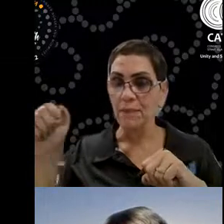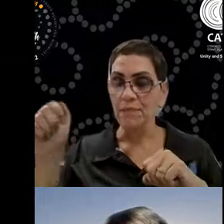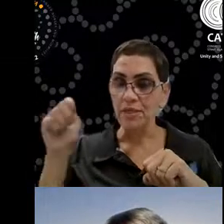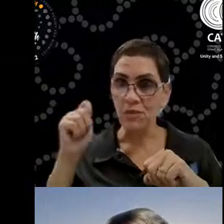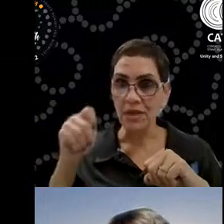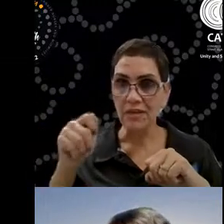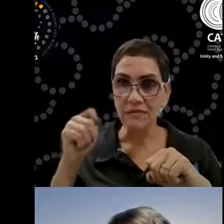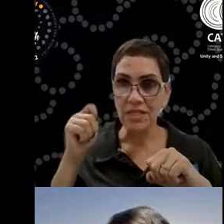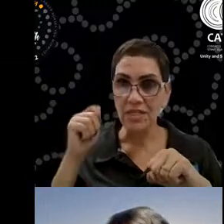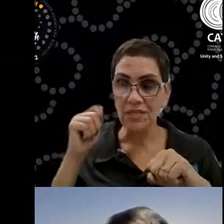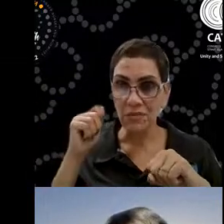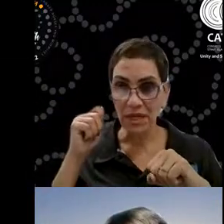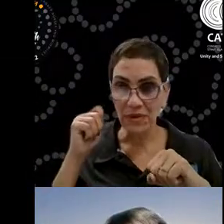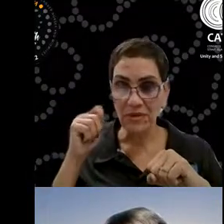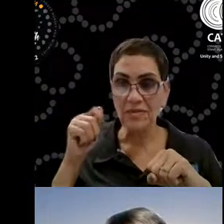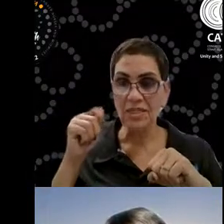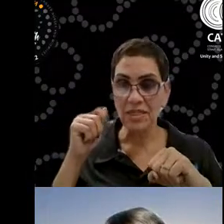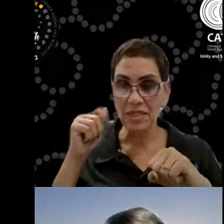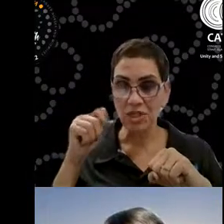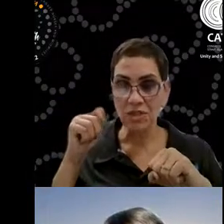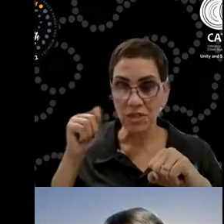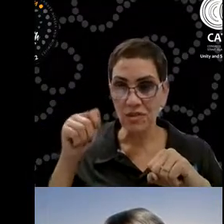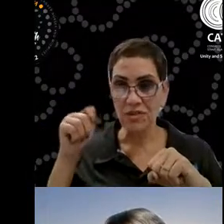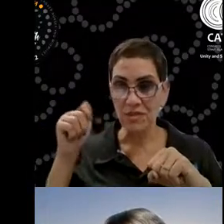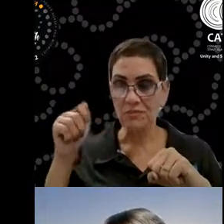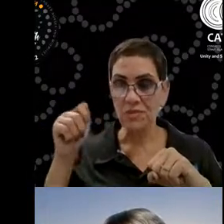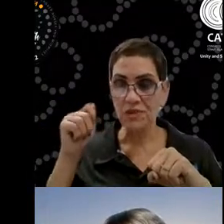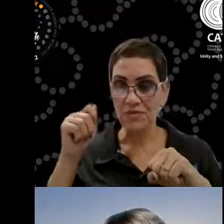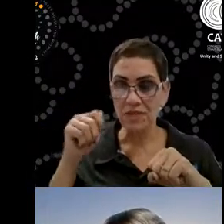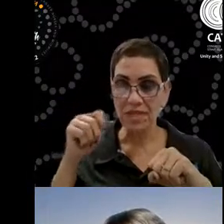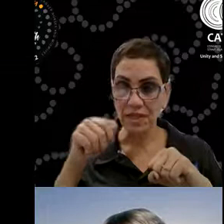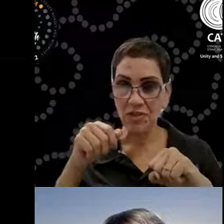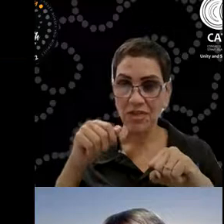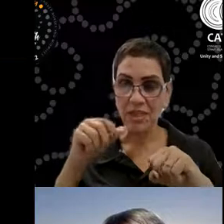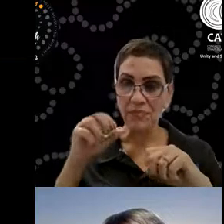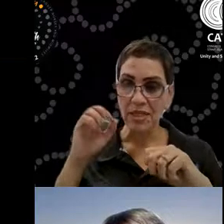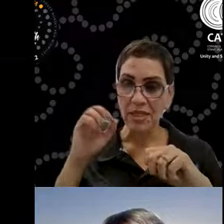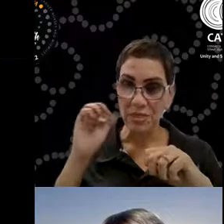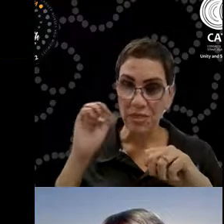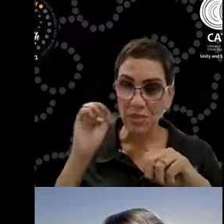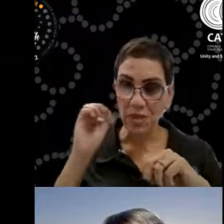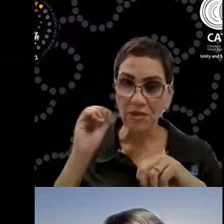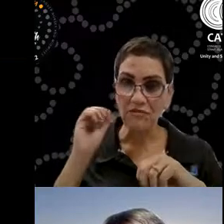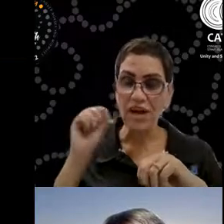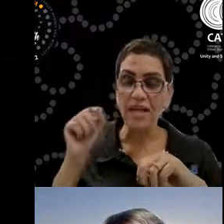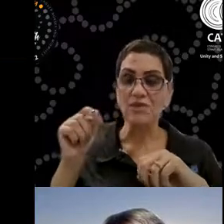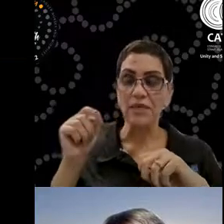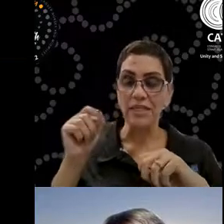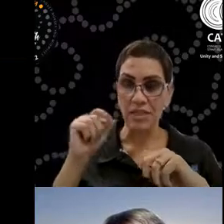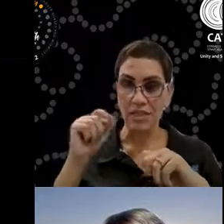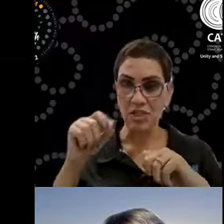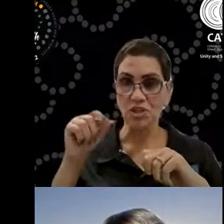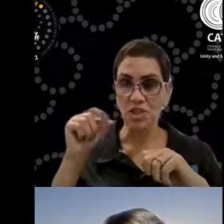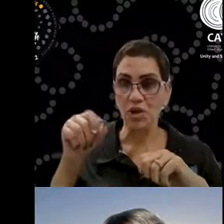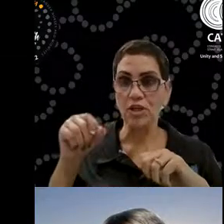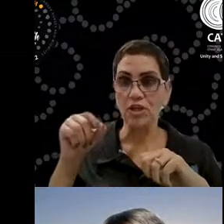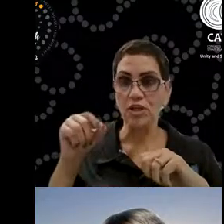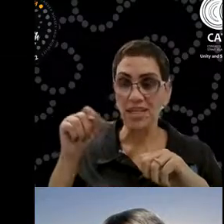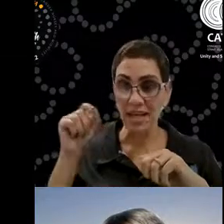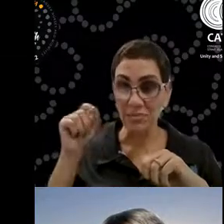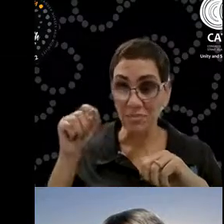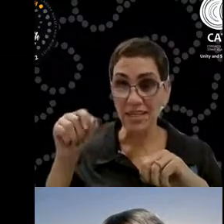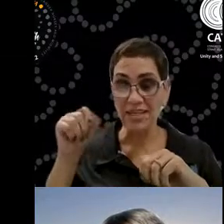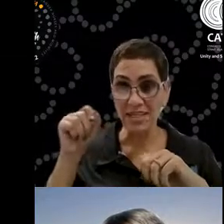do this. Because one of the reasons we are losing Indigenous nurses and midwives in the country is because we're not valuing